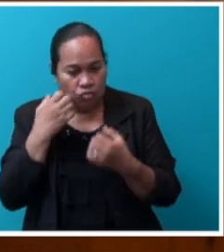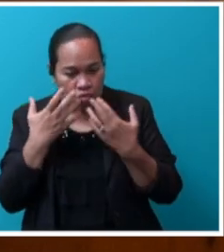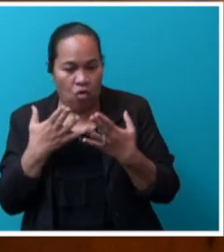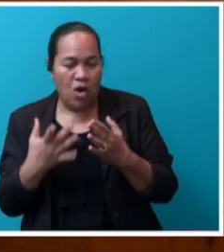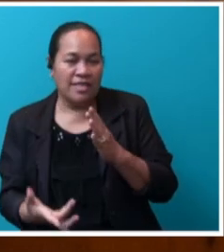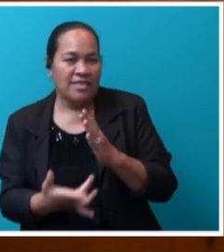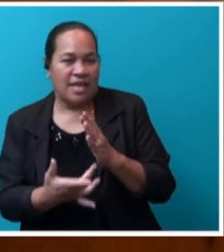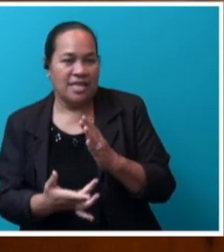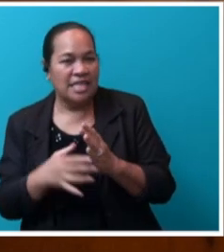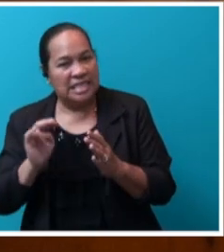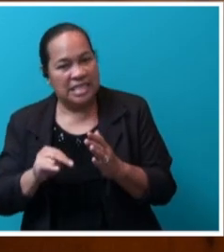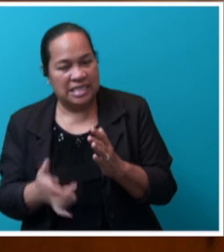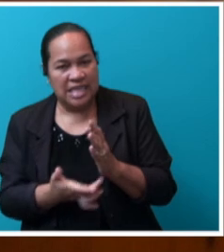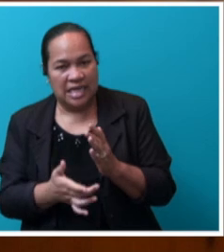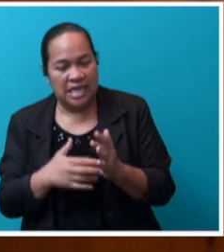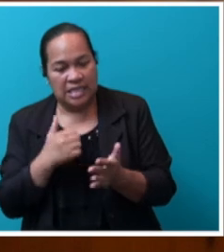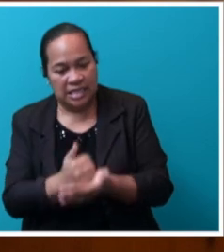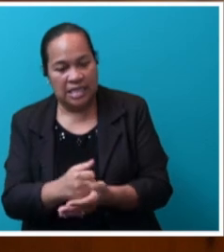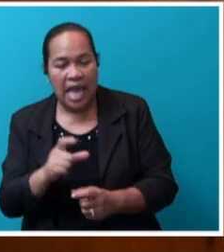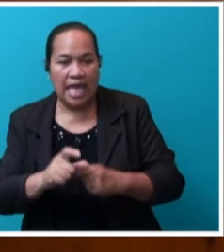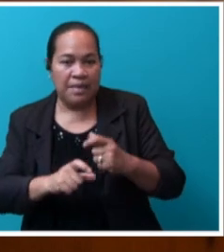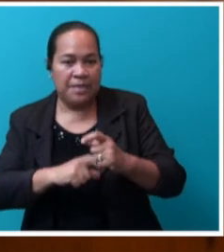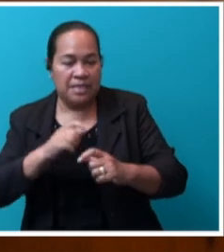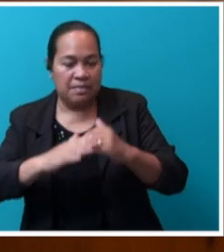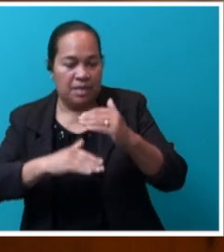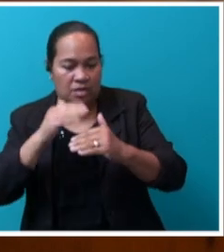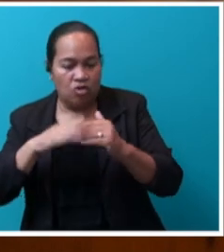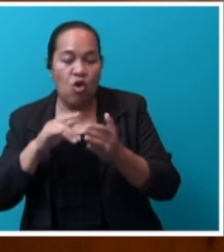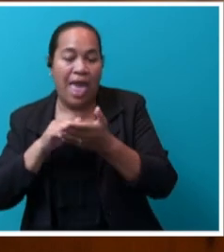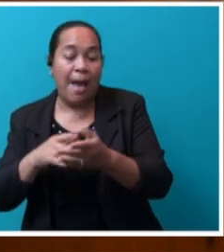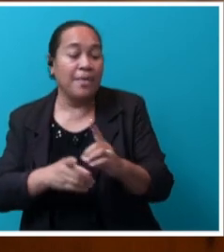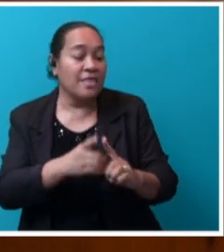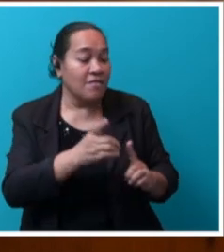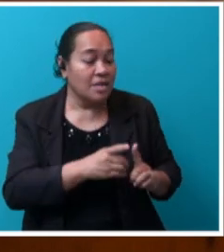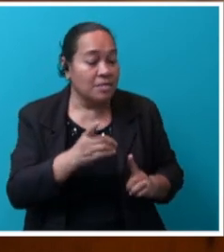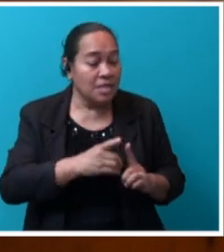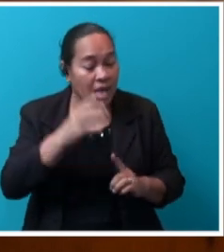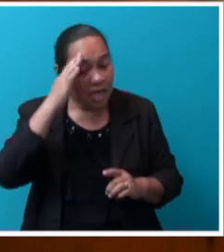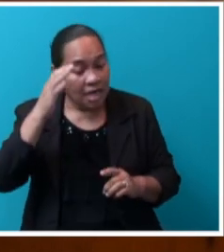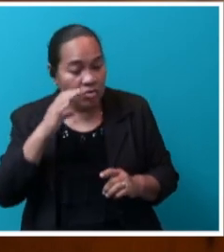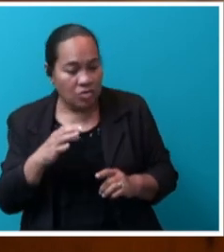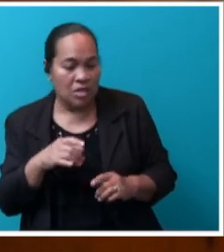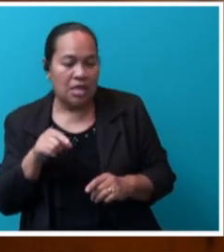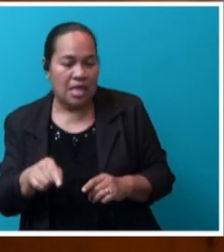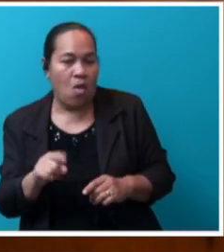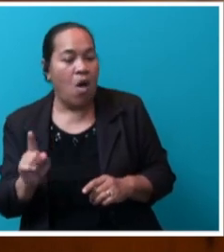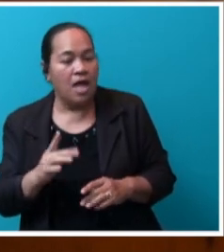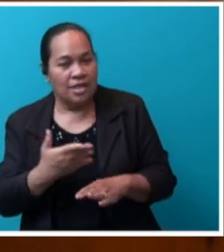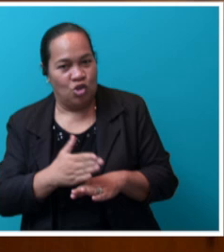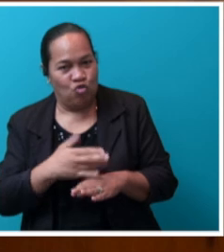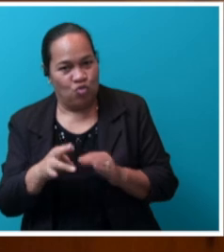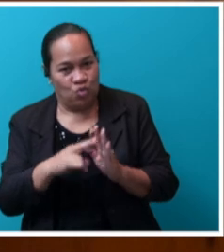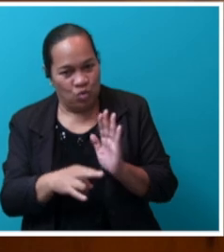and capacity building to help developing countries implement the new rules effectively. Fiji's participation